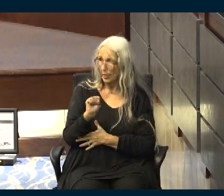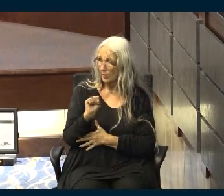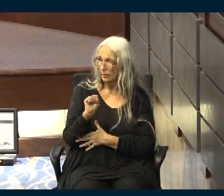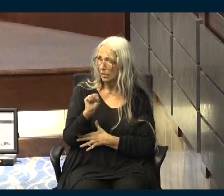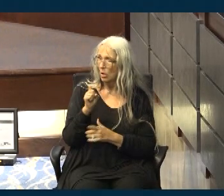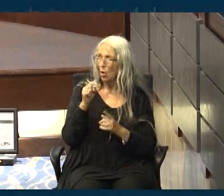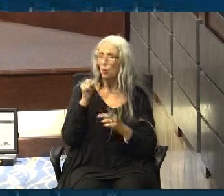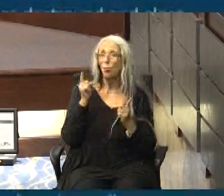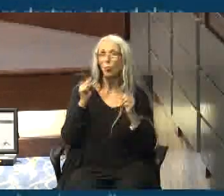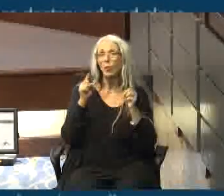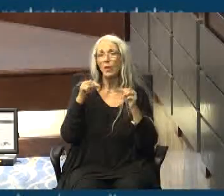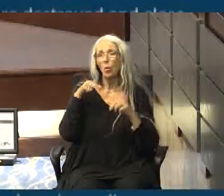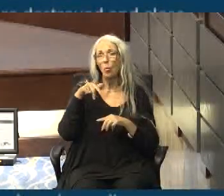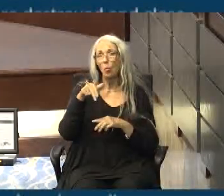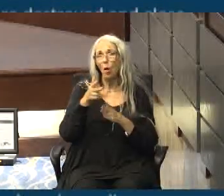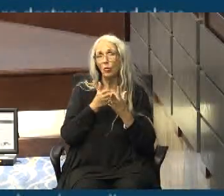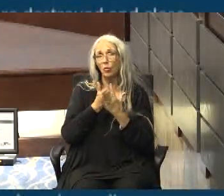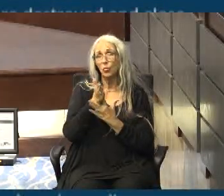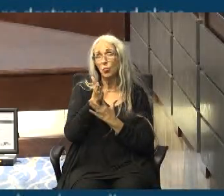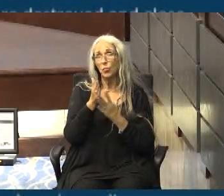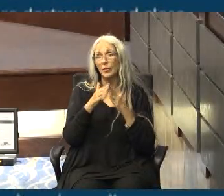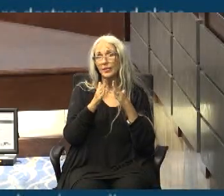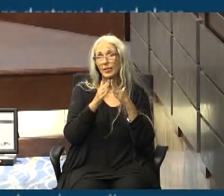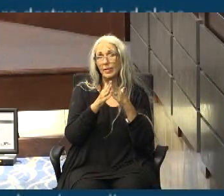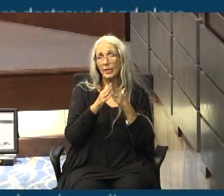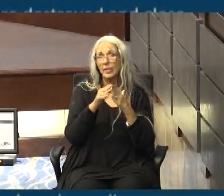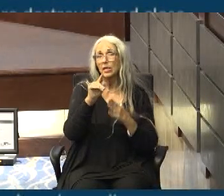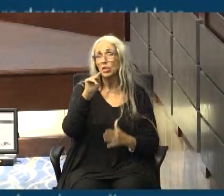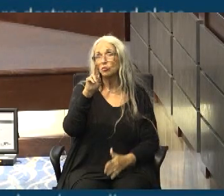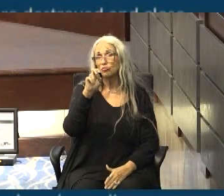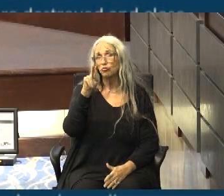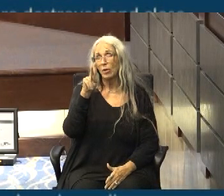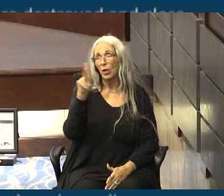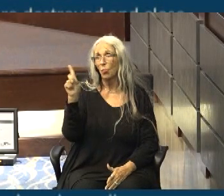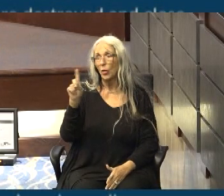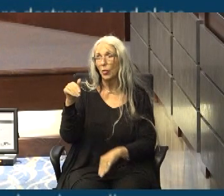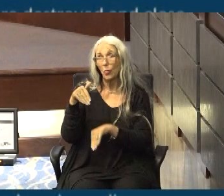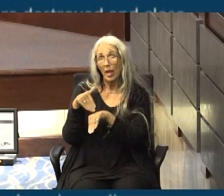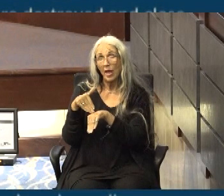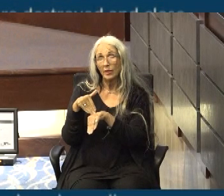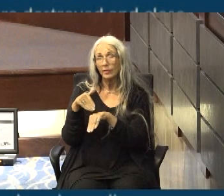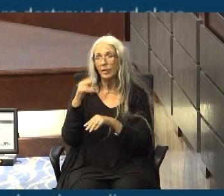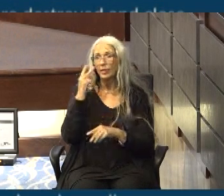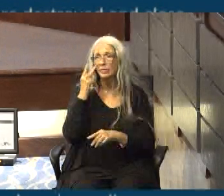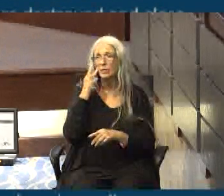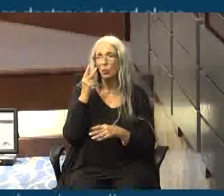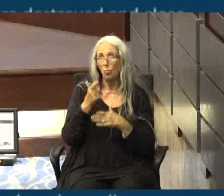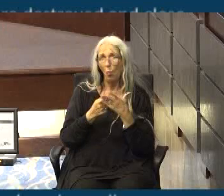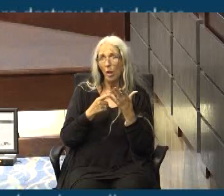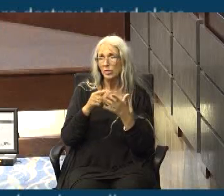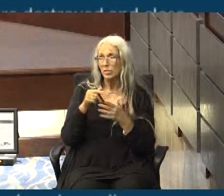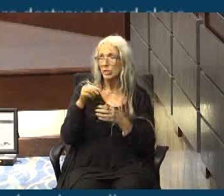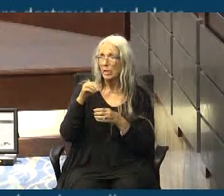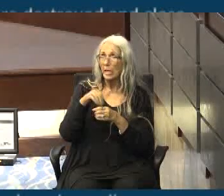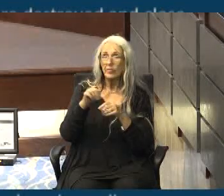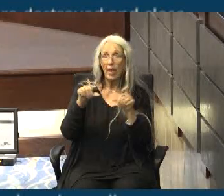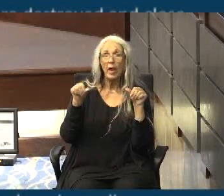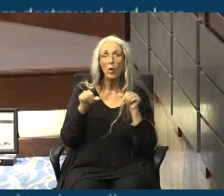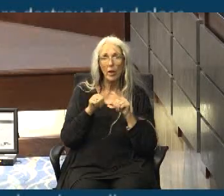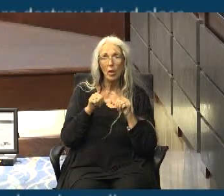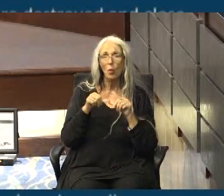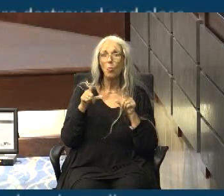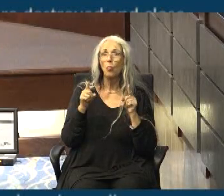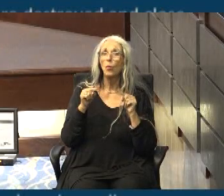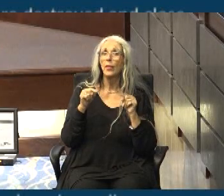they walk through the city, it'll actually track where they're at, and they can see what is in the area as they're walking and